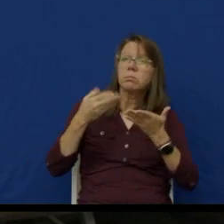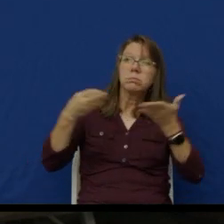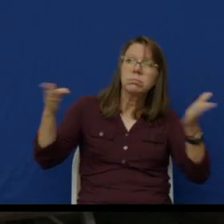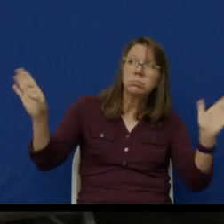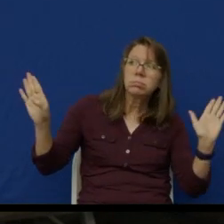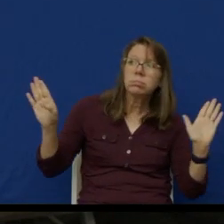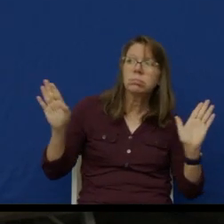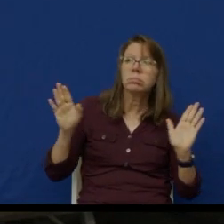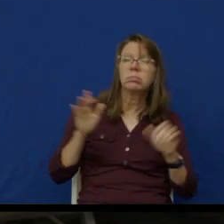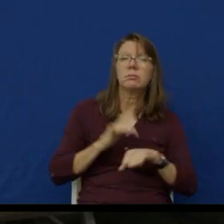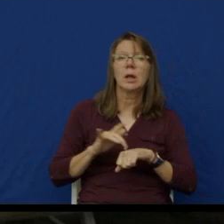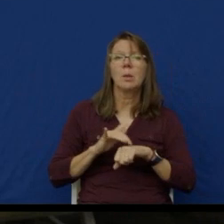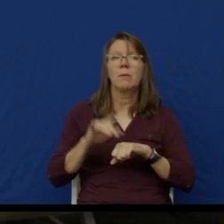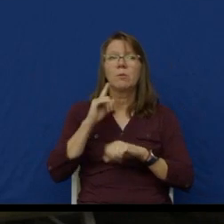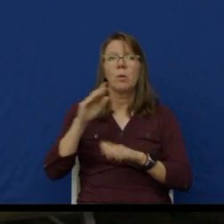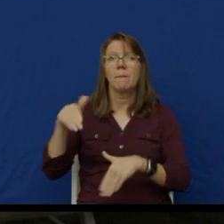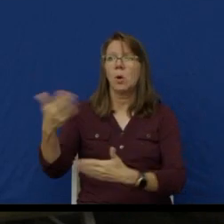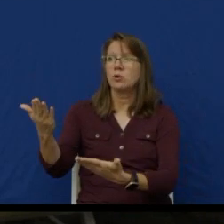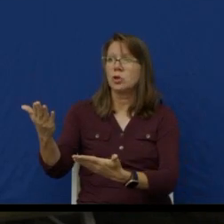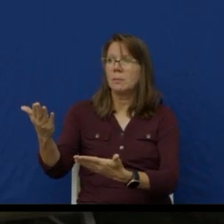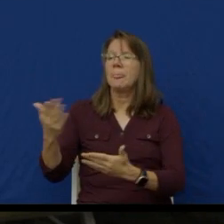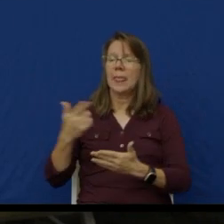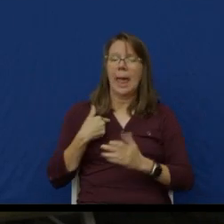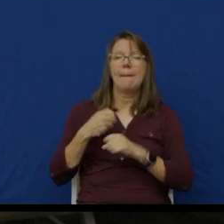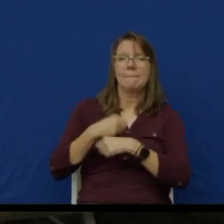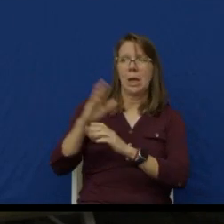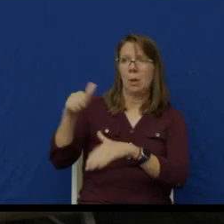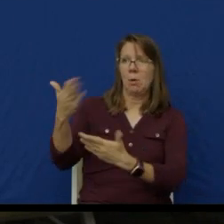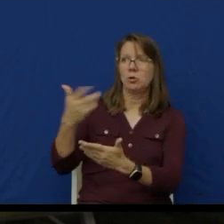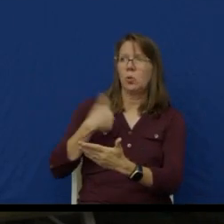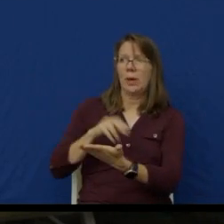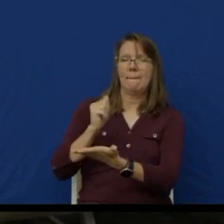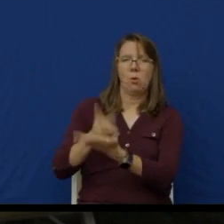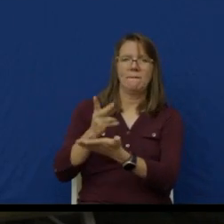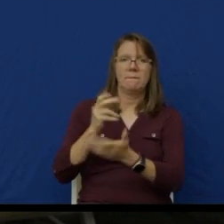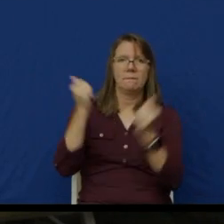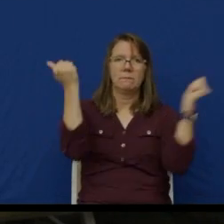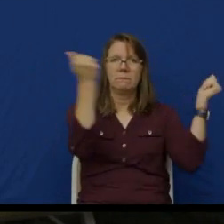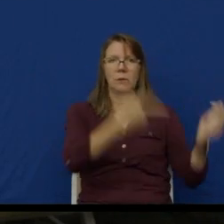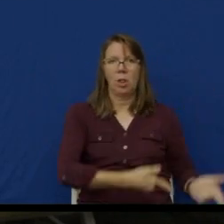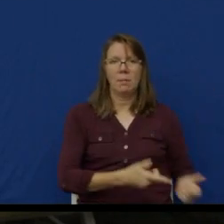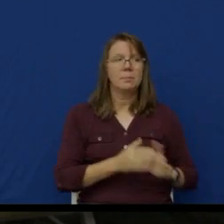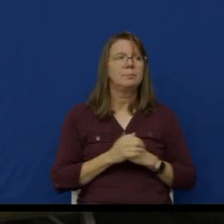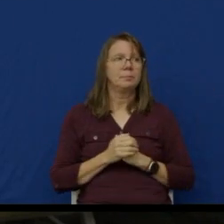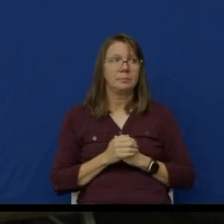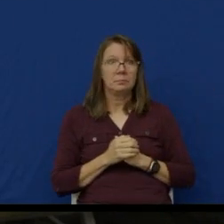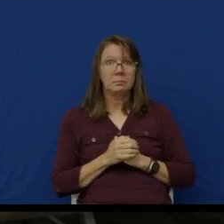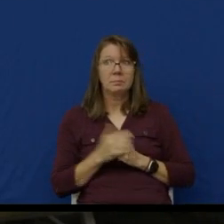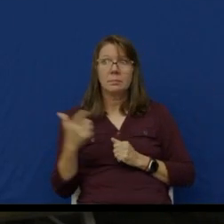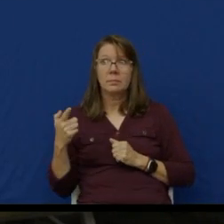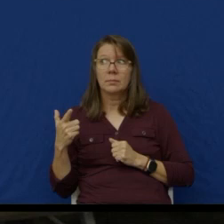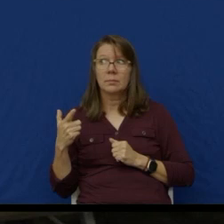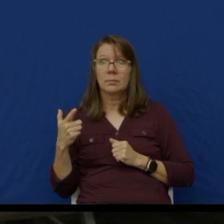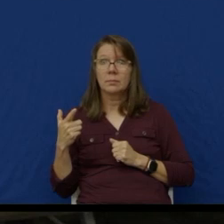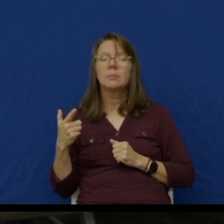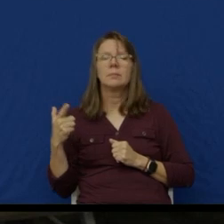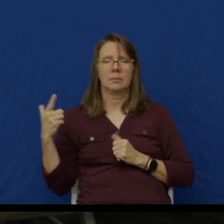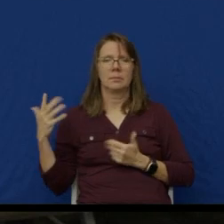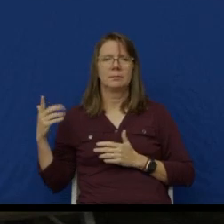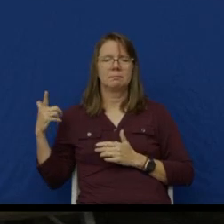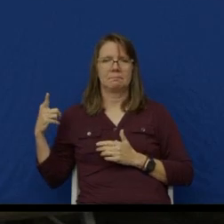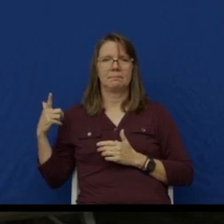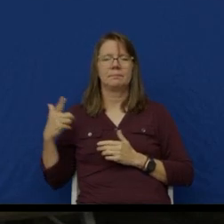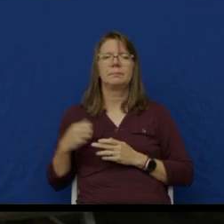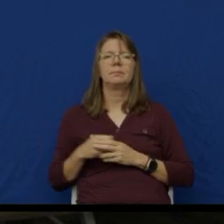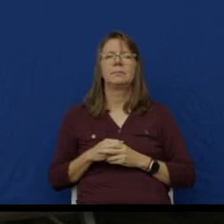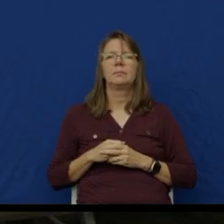consent agenda. I make a motion, we so approve. Is there a second? A second.